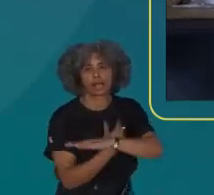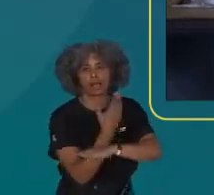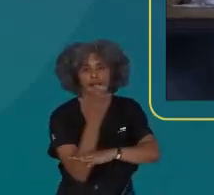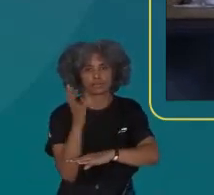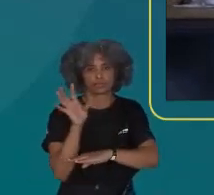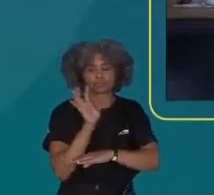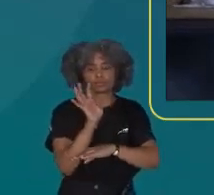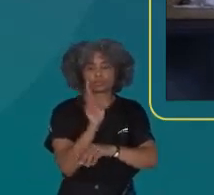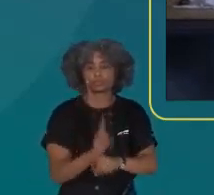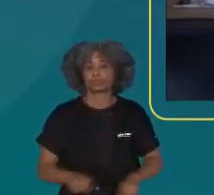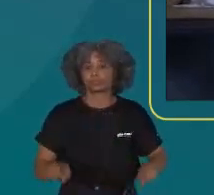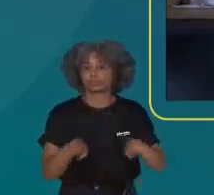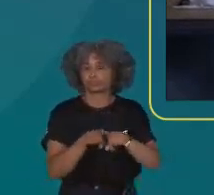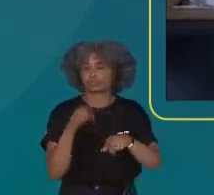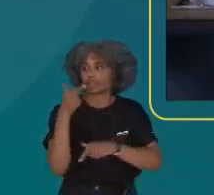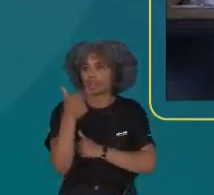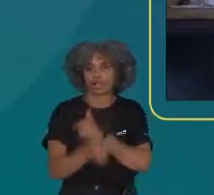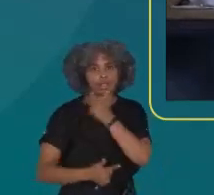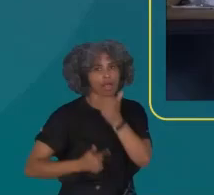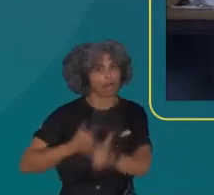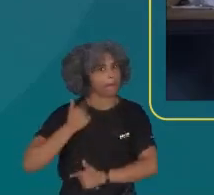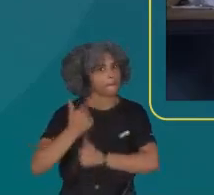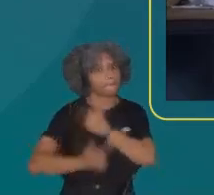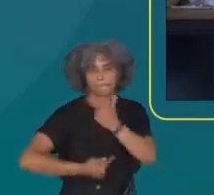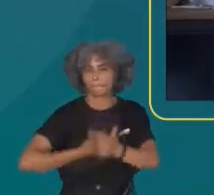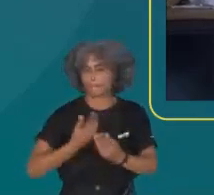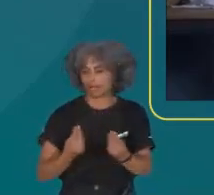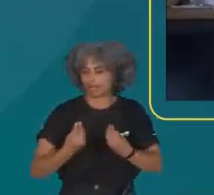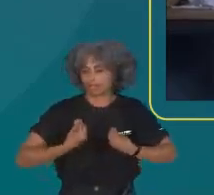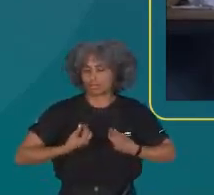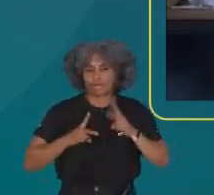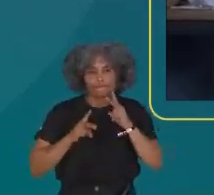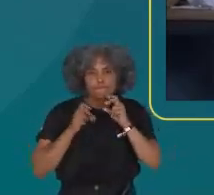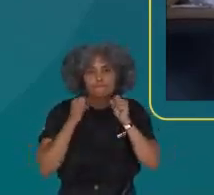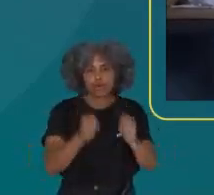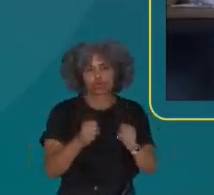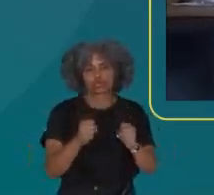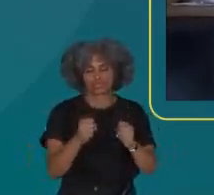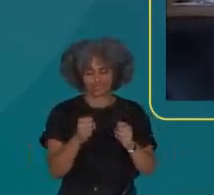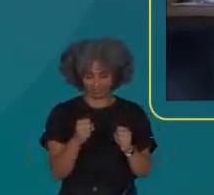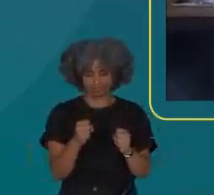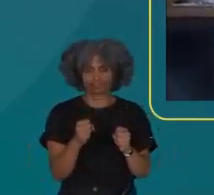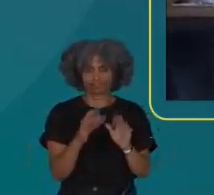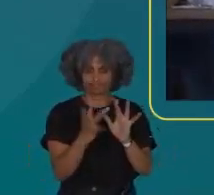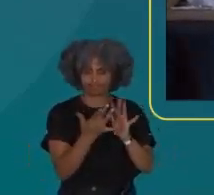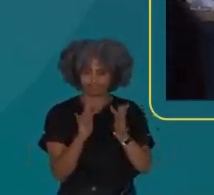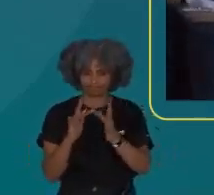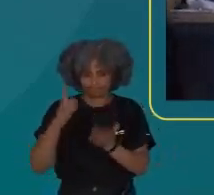biodiversidade. Isso torna o nosso trabalho fortalecido e virtuoso em redes.